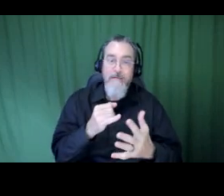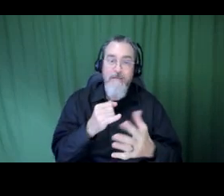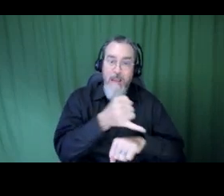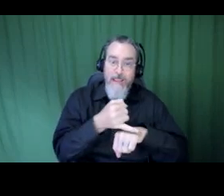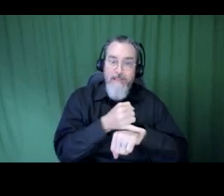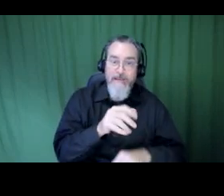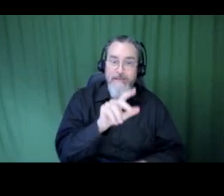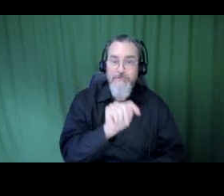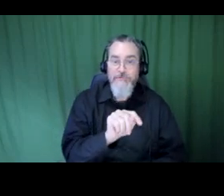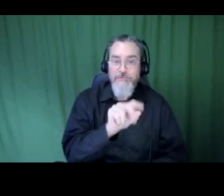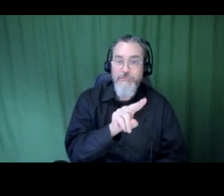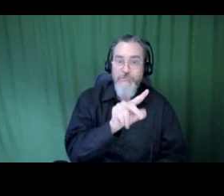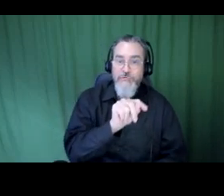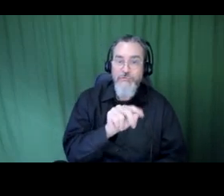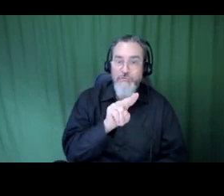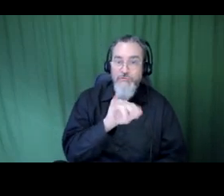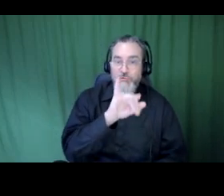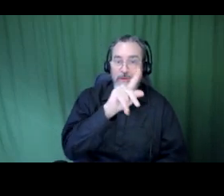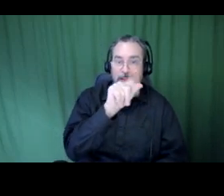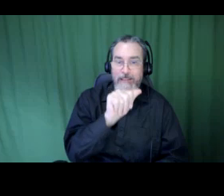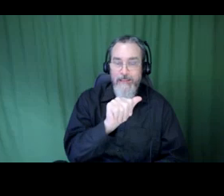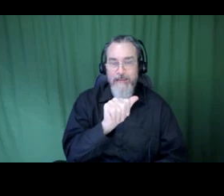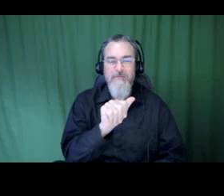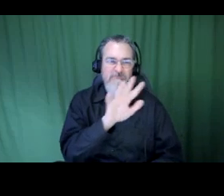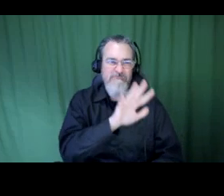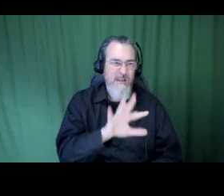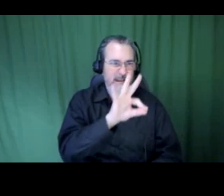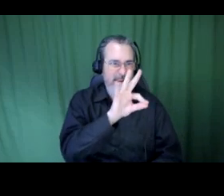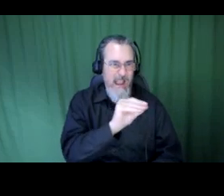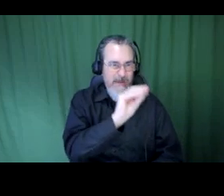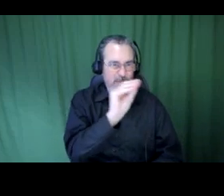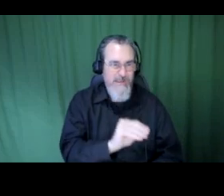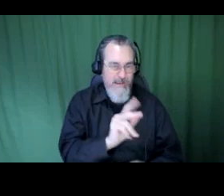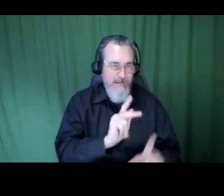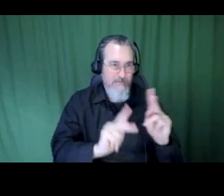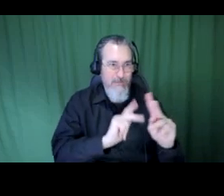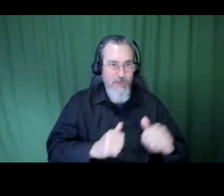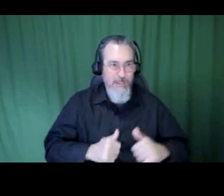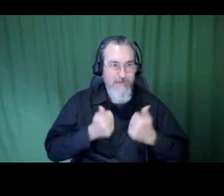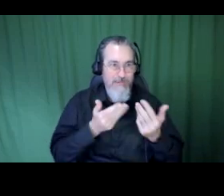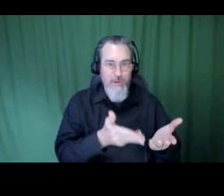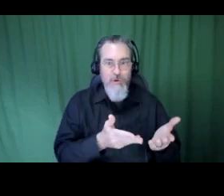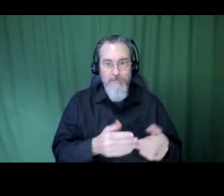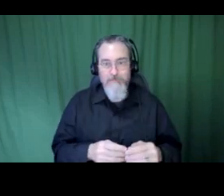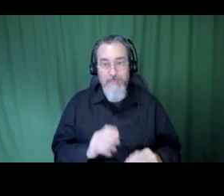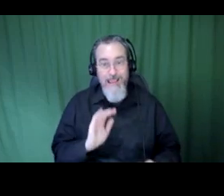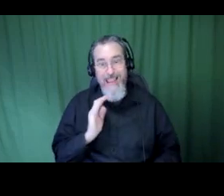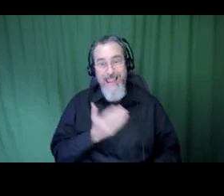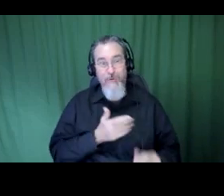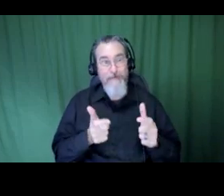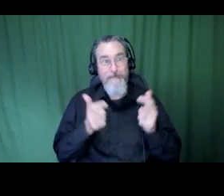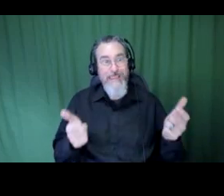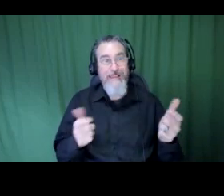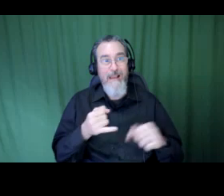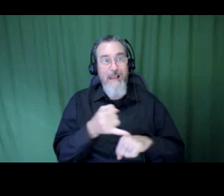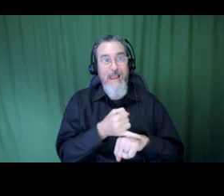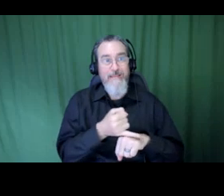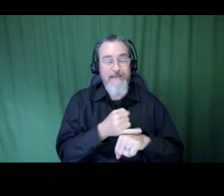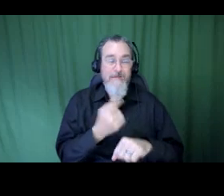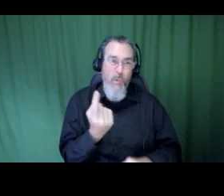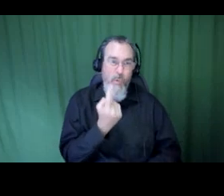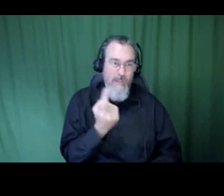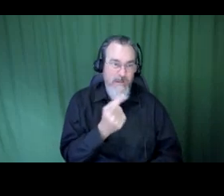of our population lives here. And even our big island is quite small. It's only about 21 miles